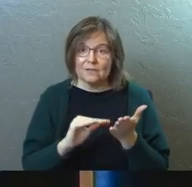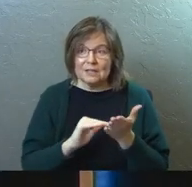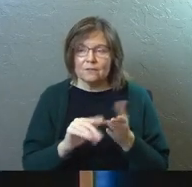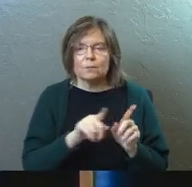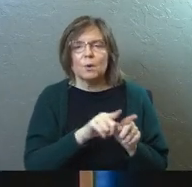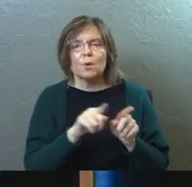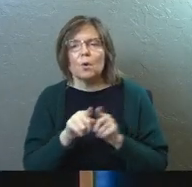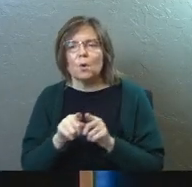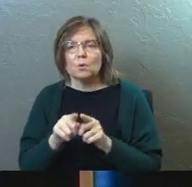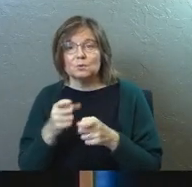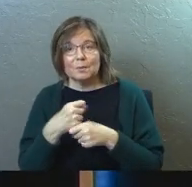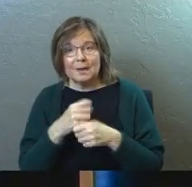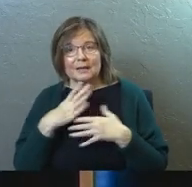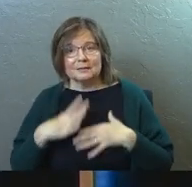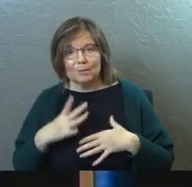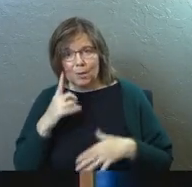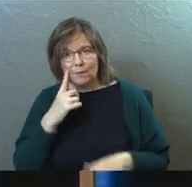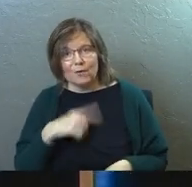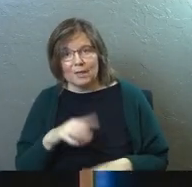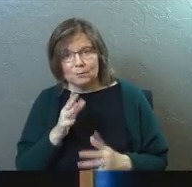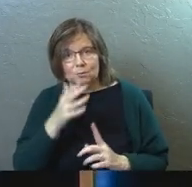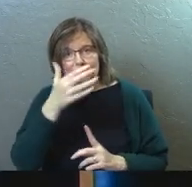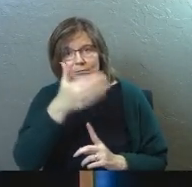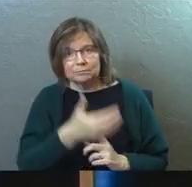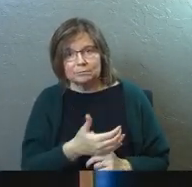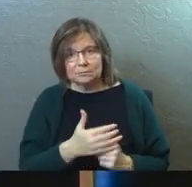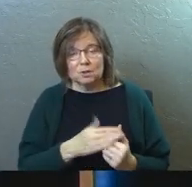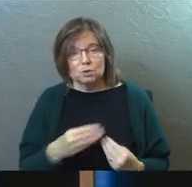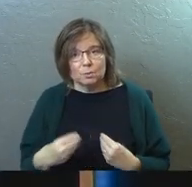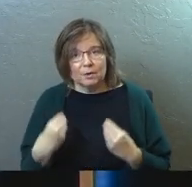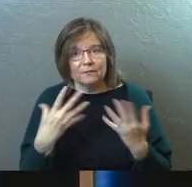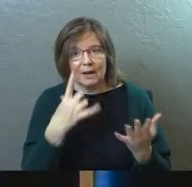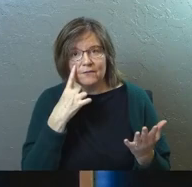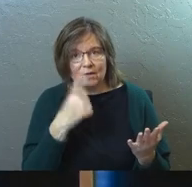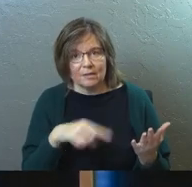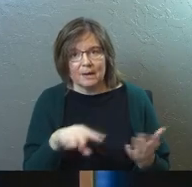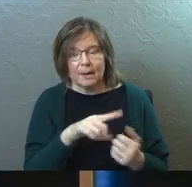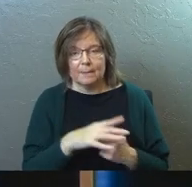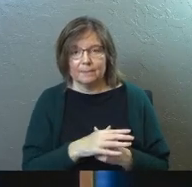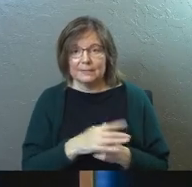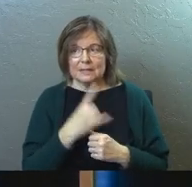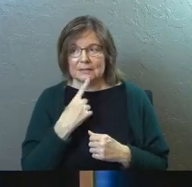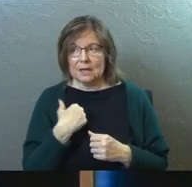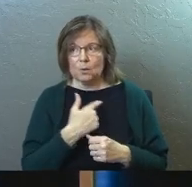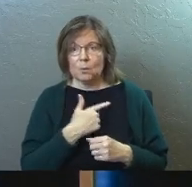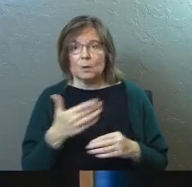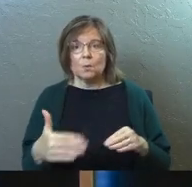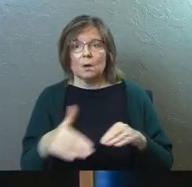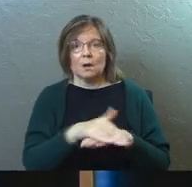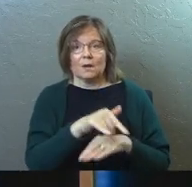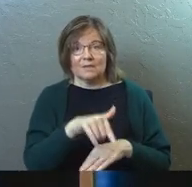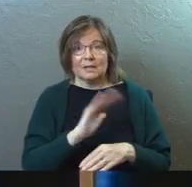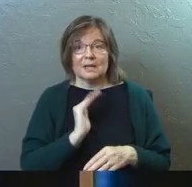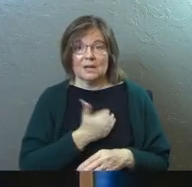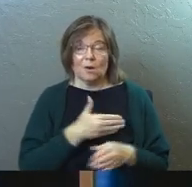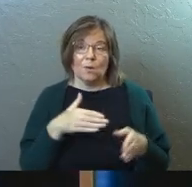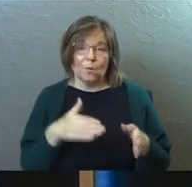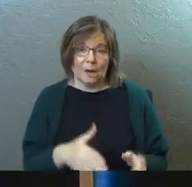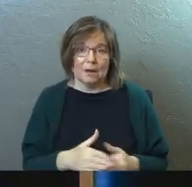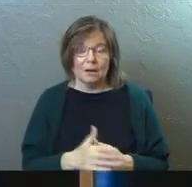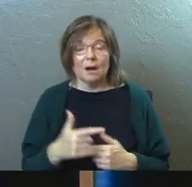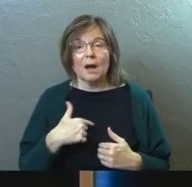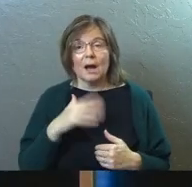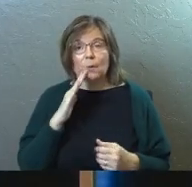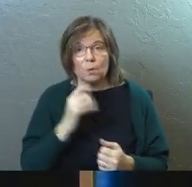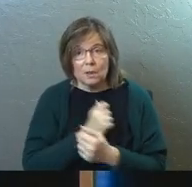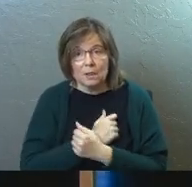forgiveness and also make some clothes for them? Provide for them. Say, we're going to cover this in our way.